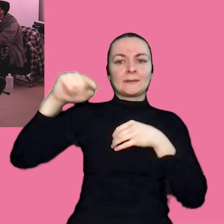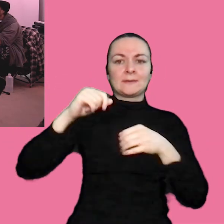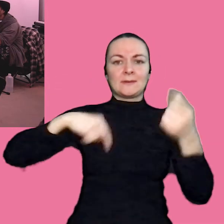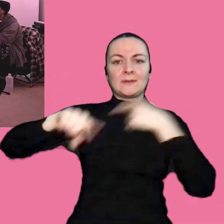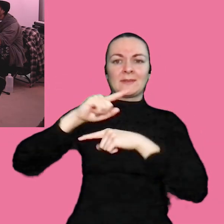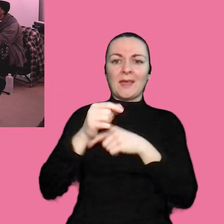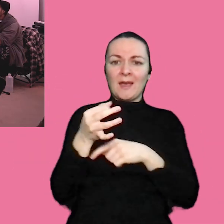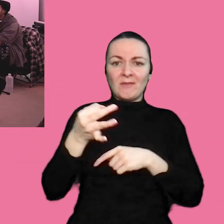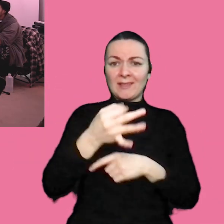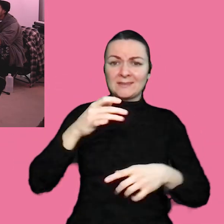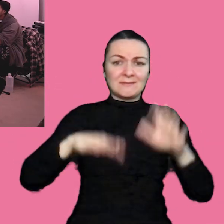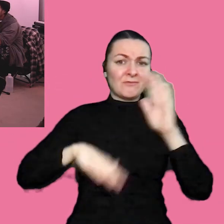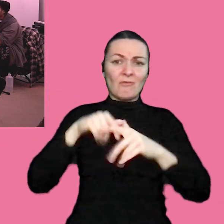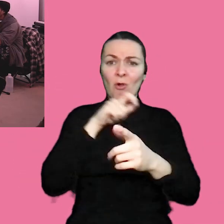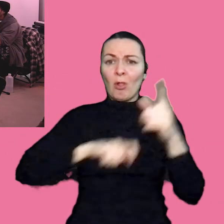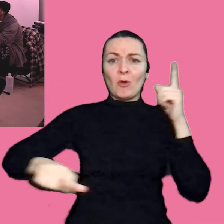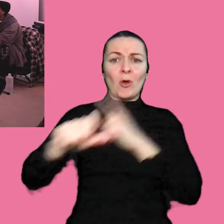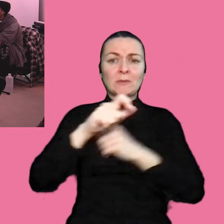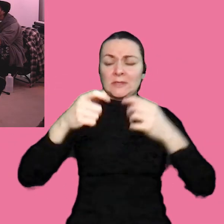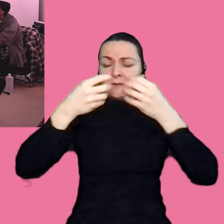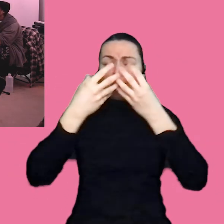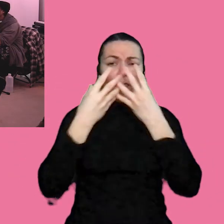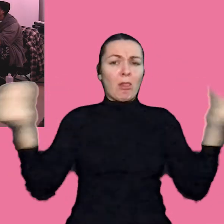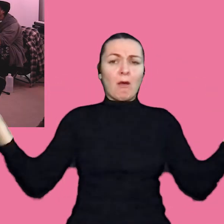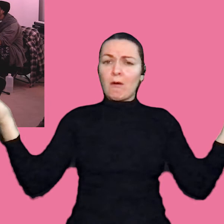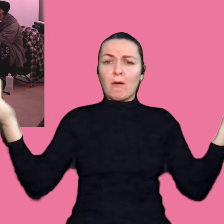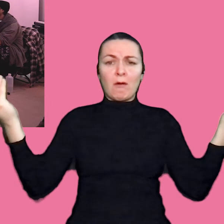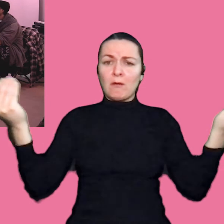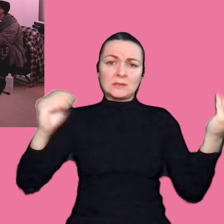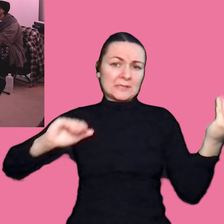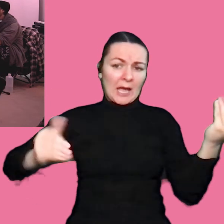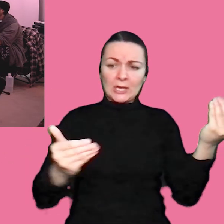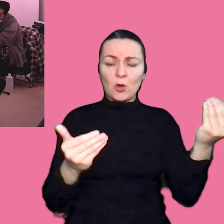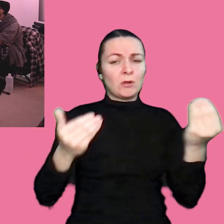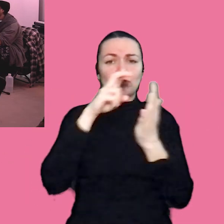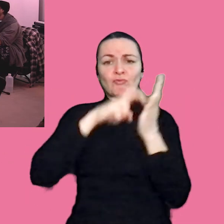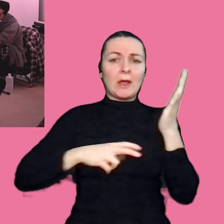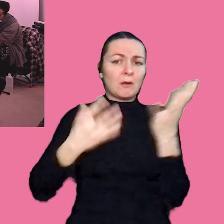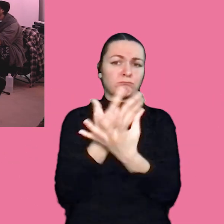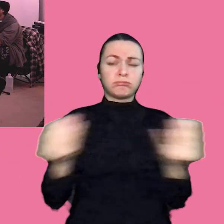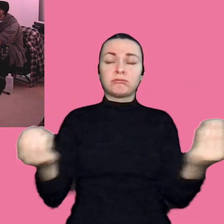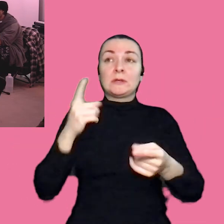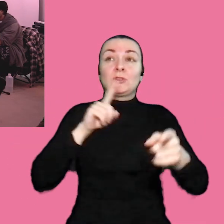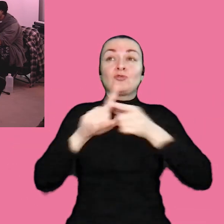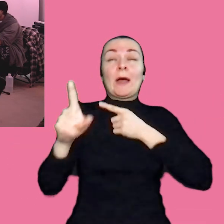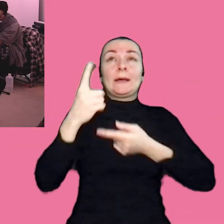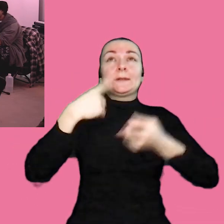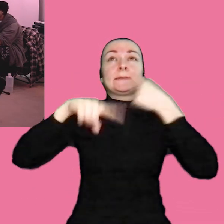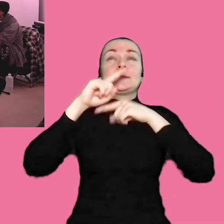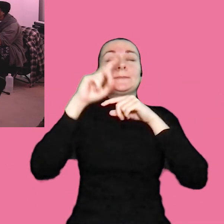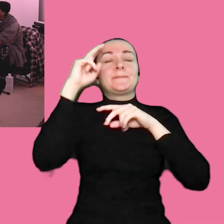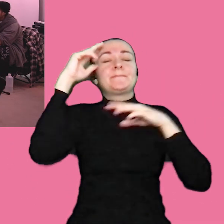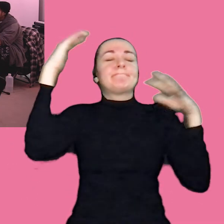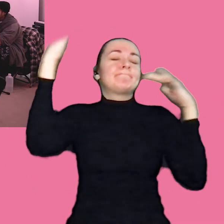there, villages and entire communities are now just completely lost to the archaeological record, but trying to reimagine them. I